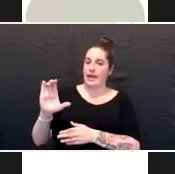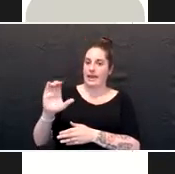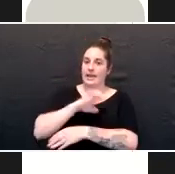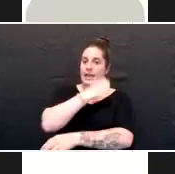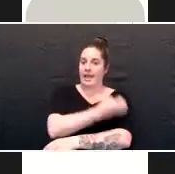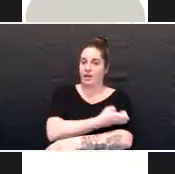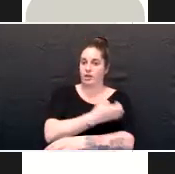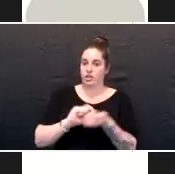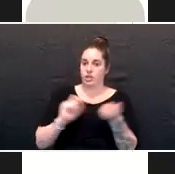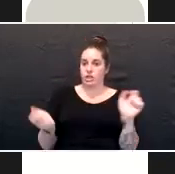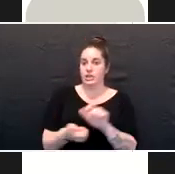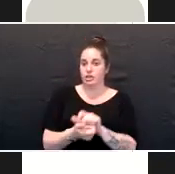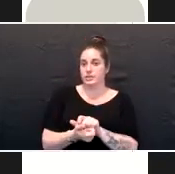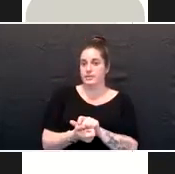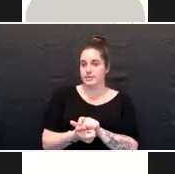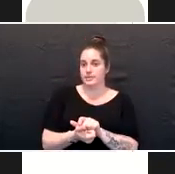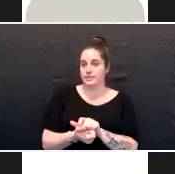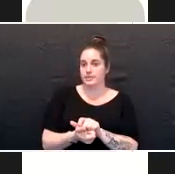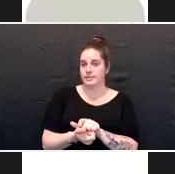So one way we know